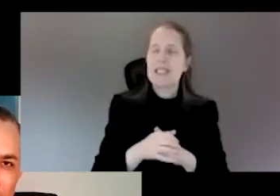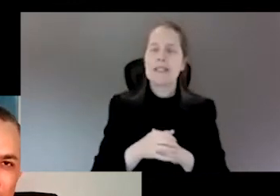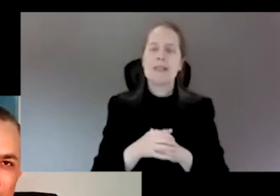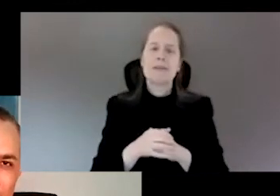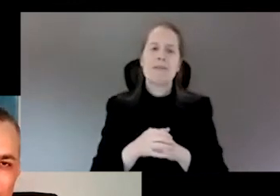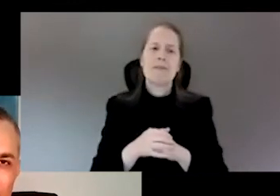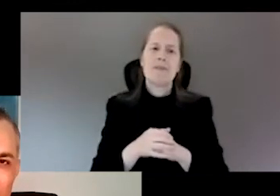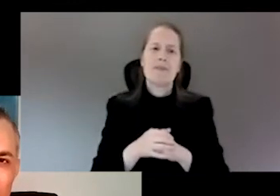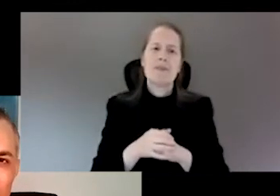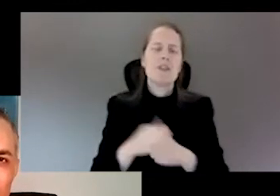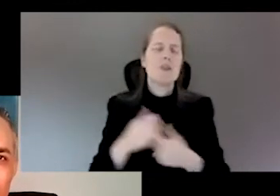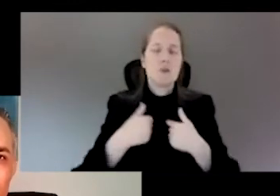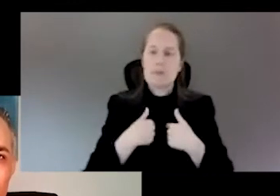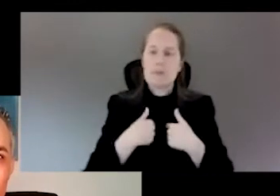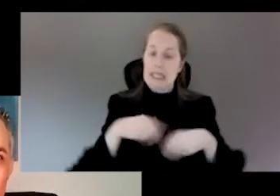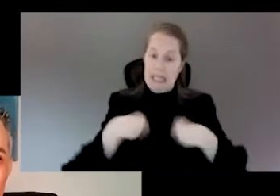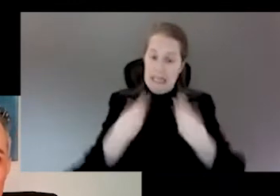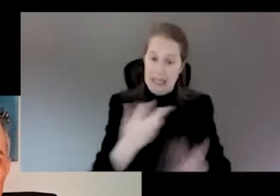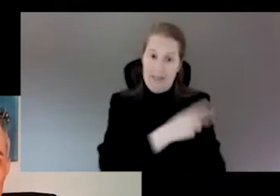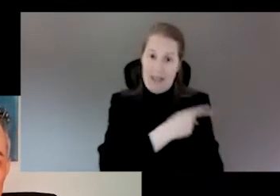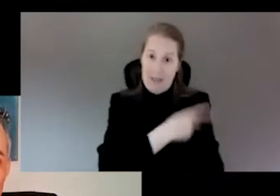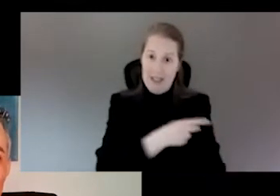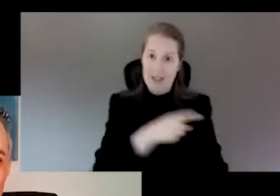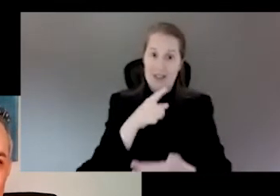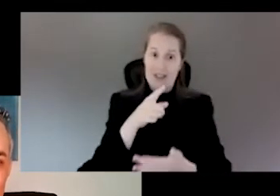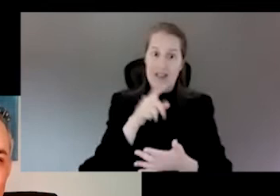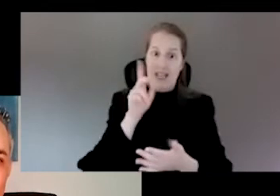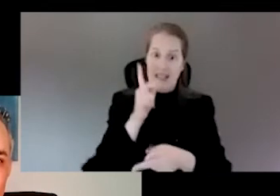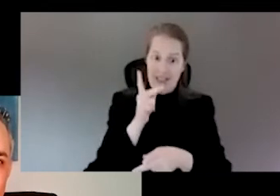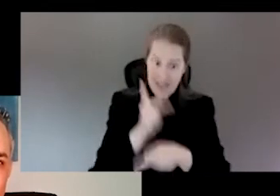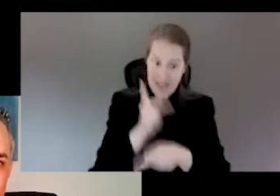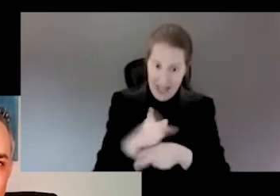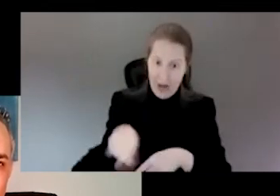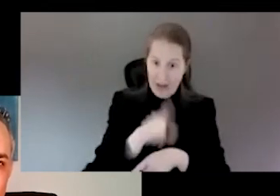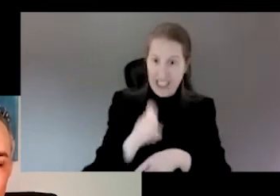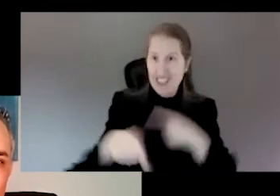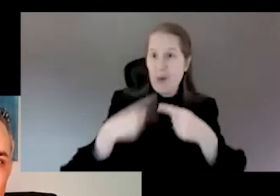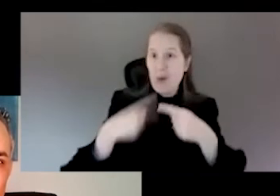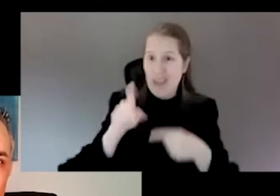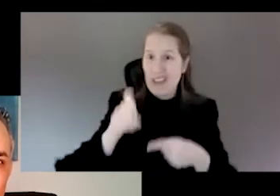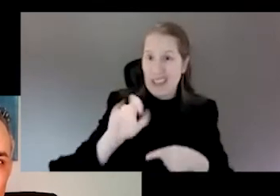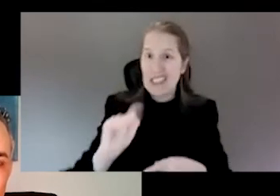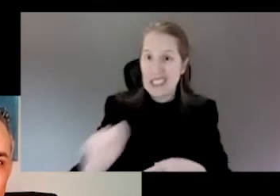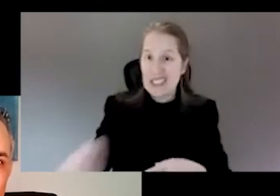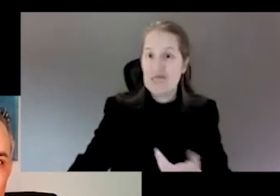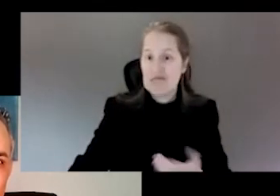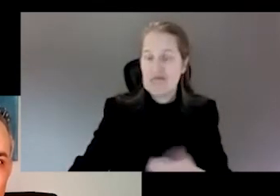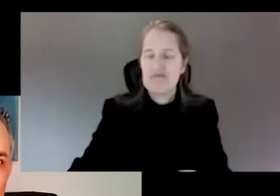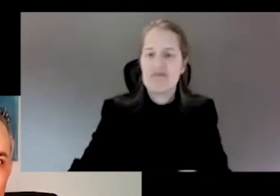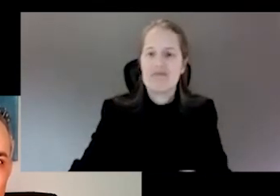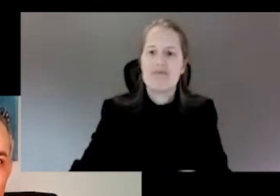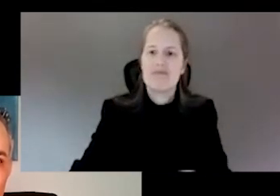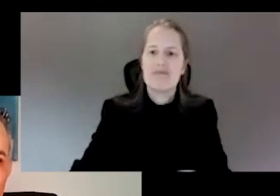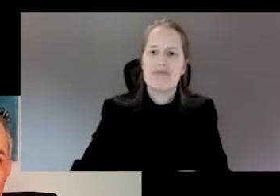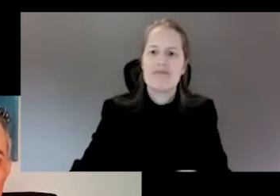simply giving patients the care they need when they need it, but recognizing that in thinking about equity and in thinking